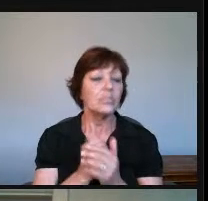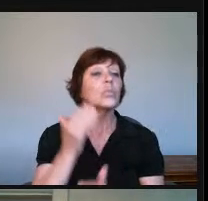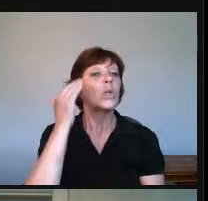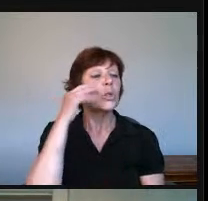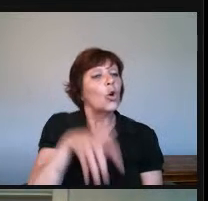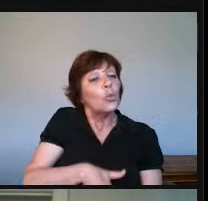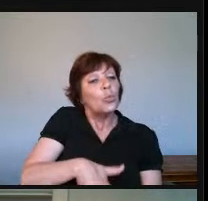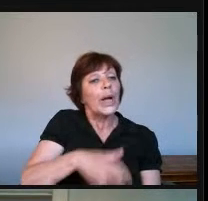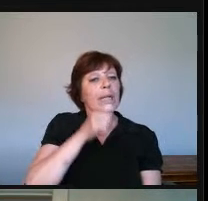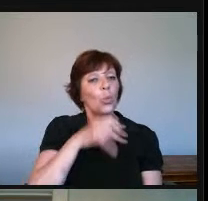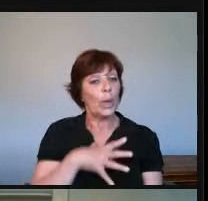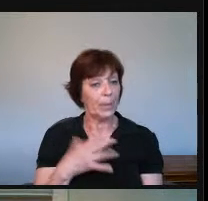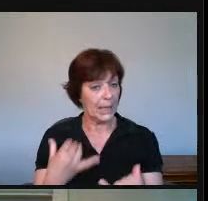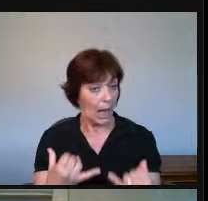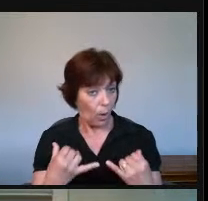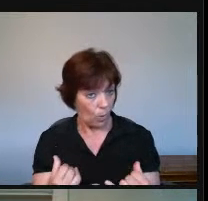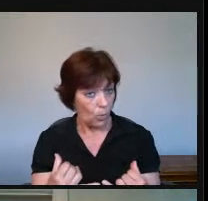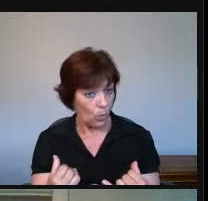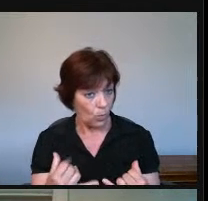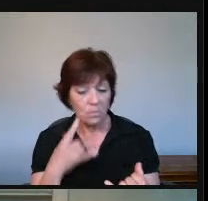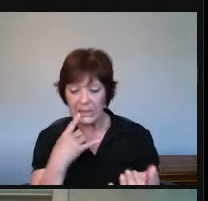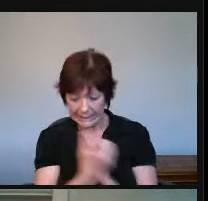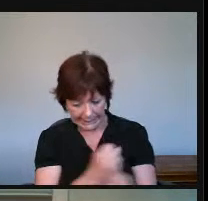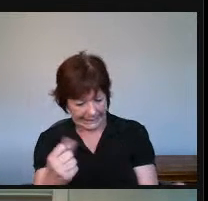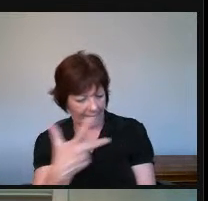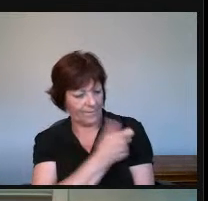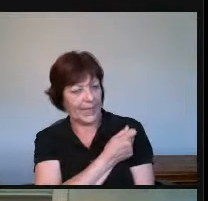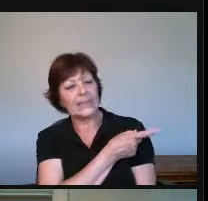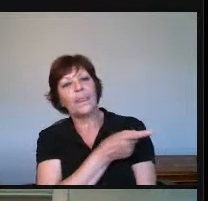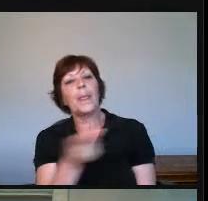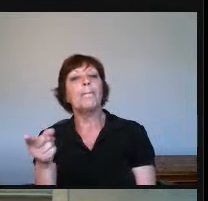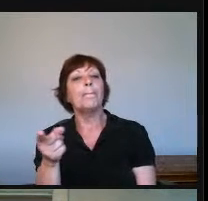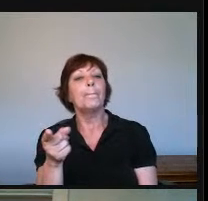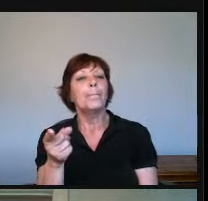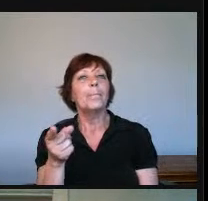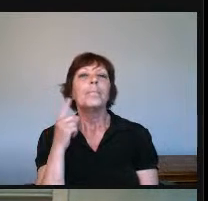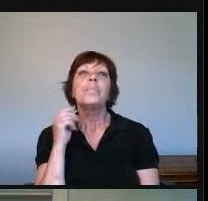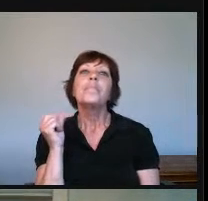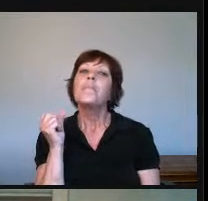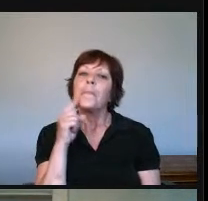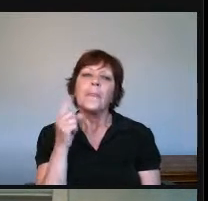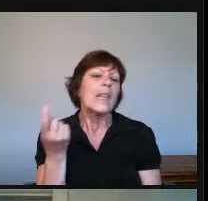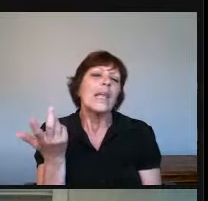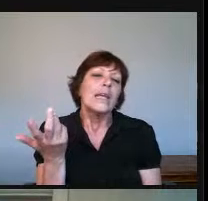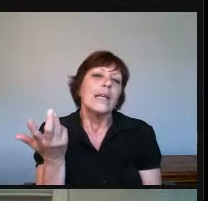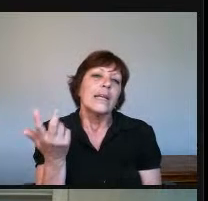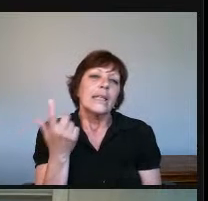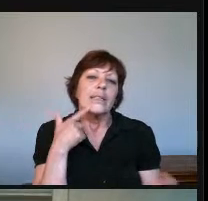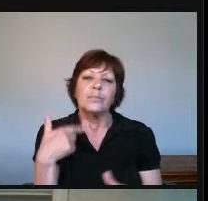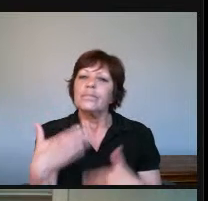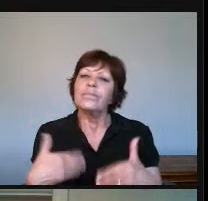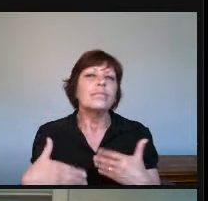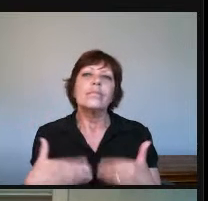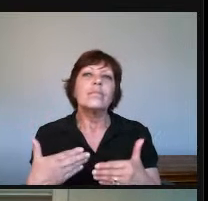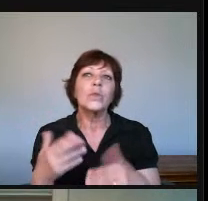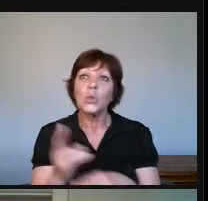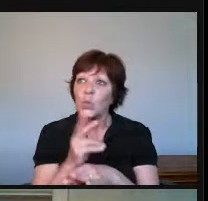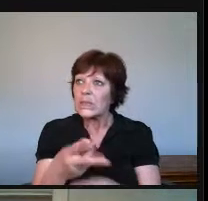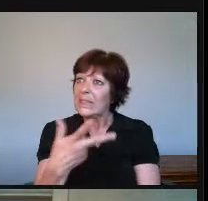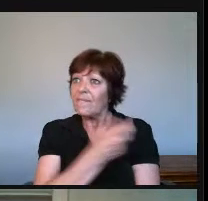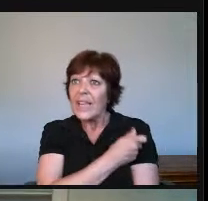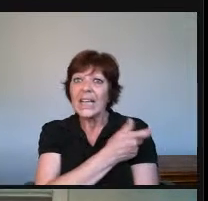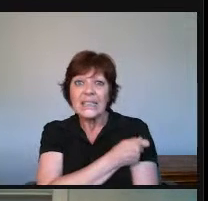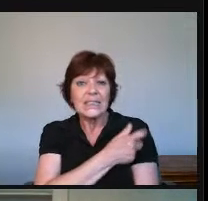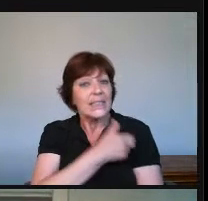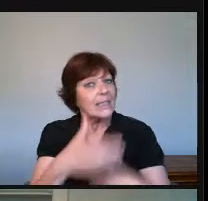pregnant women now, we find it's safe to vaccinate them. There's been just so many, it's just a rapid use of this